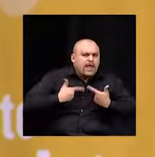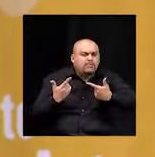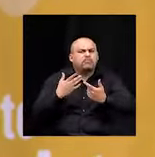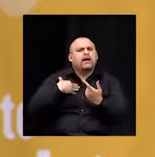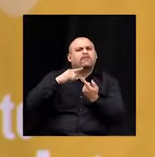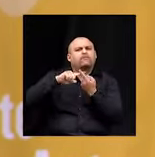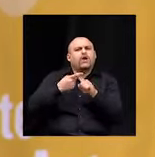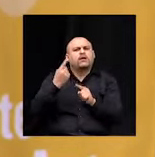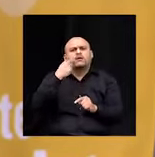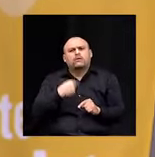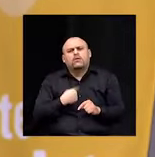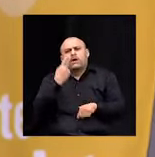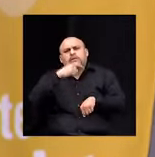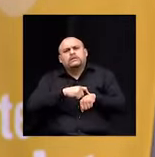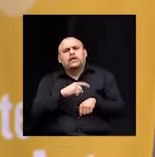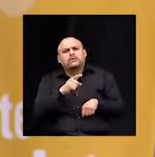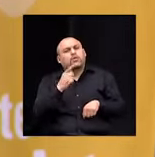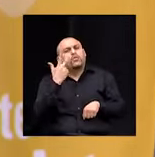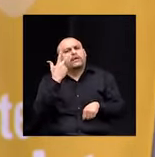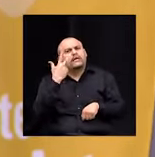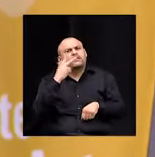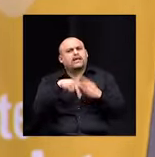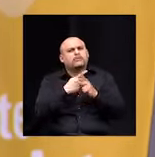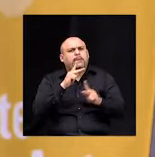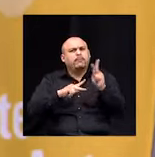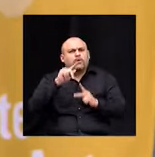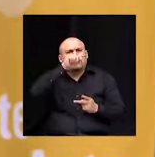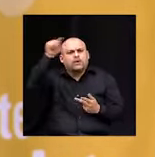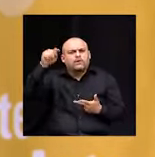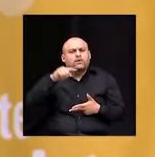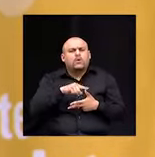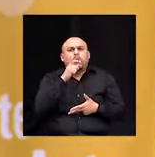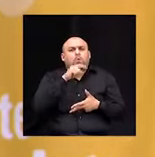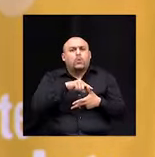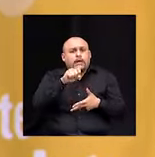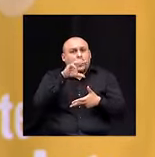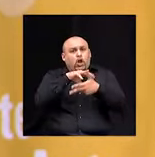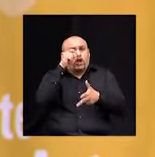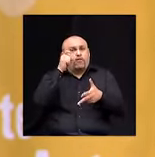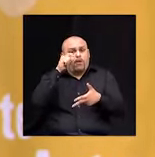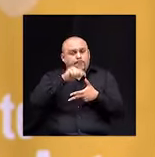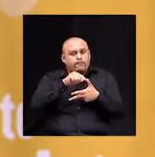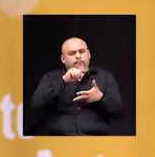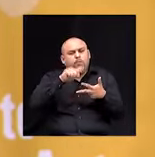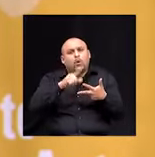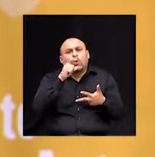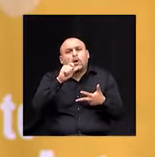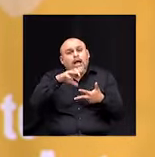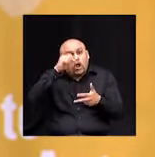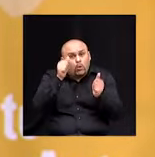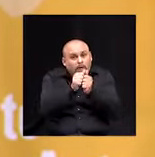of mine once said that there are only three kinds of people out there: those that you can learn from, those that you can learn with, and those that you